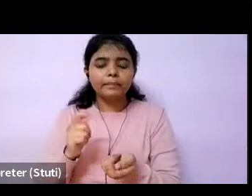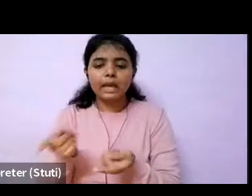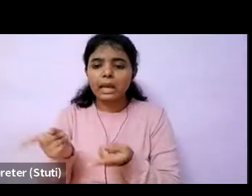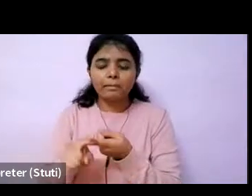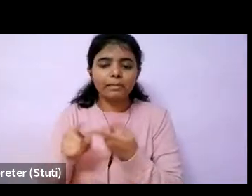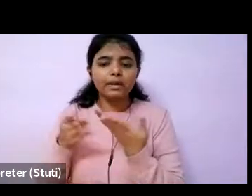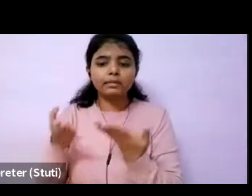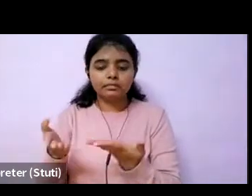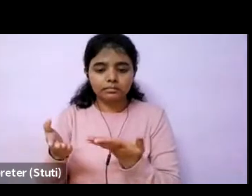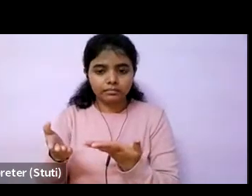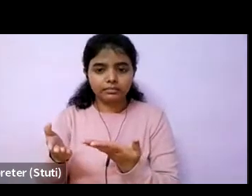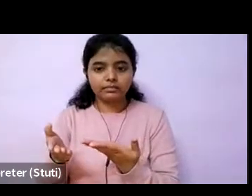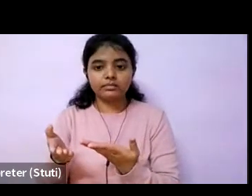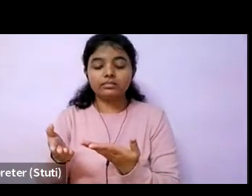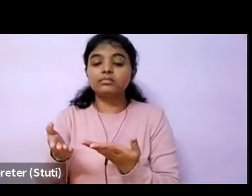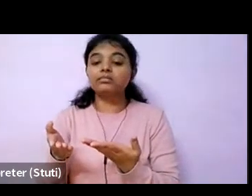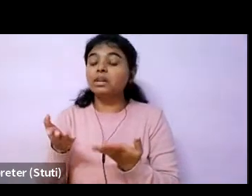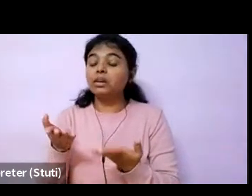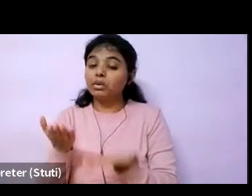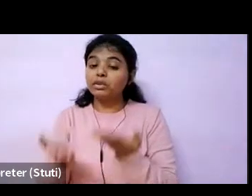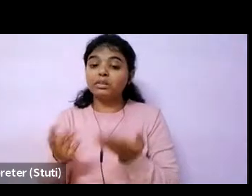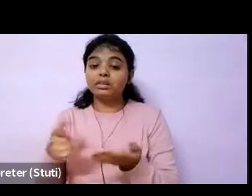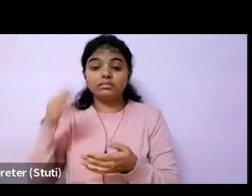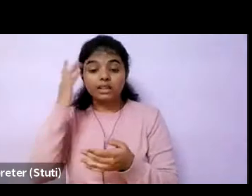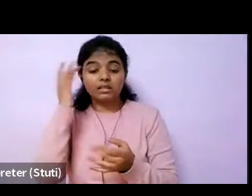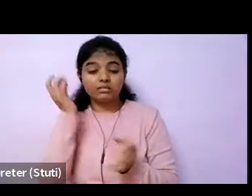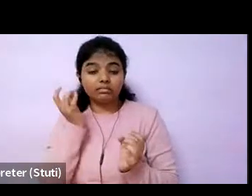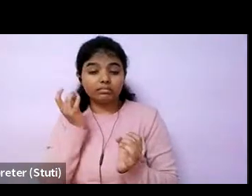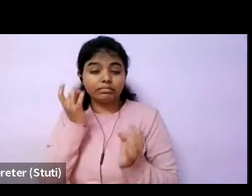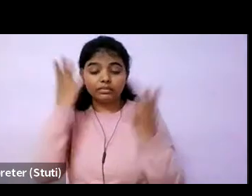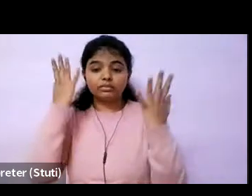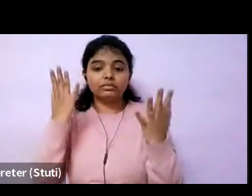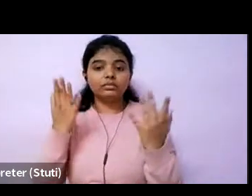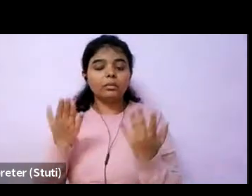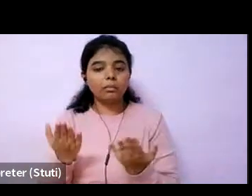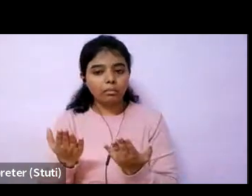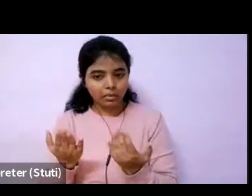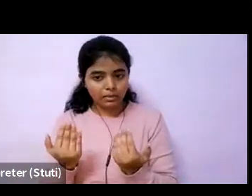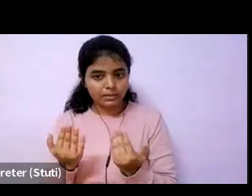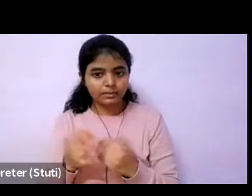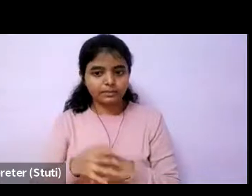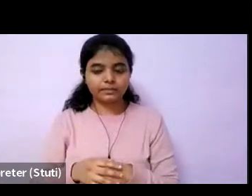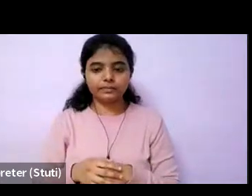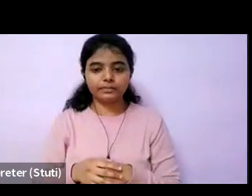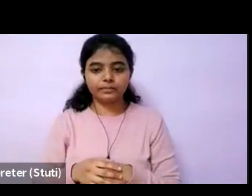becomes more rebellious, more assertive, because